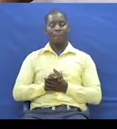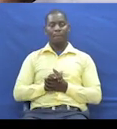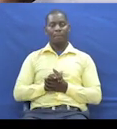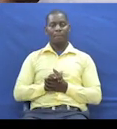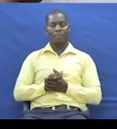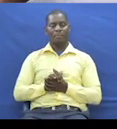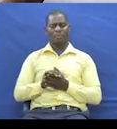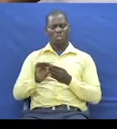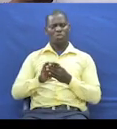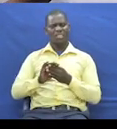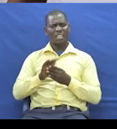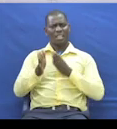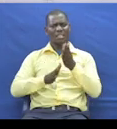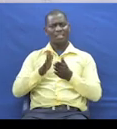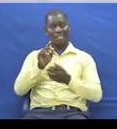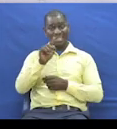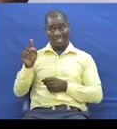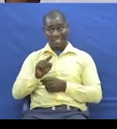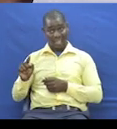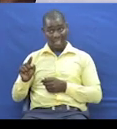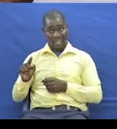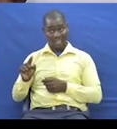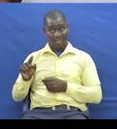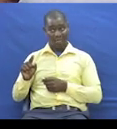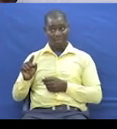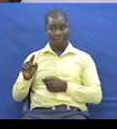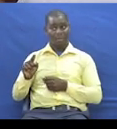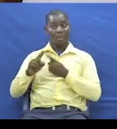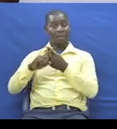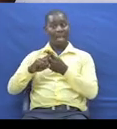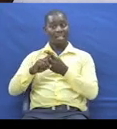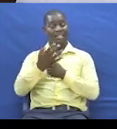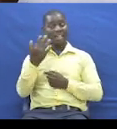which is Z plus number of